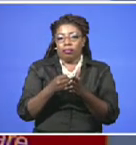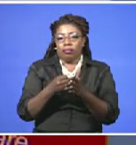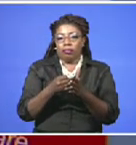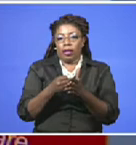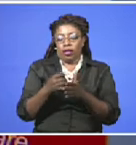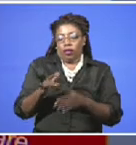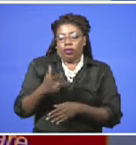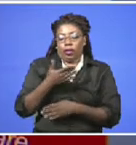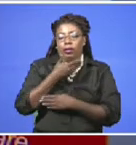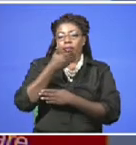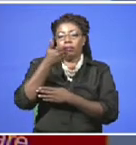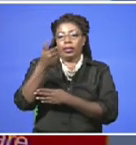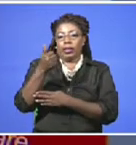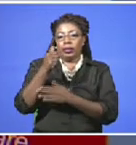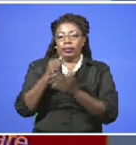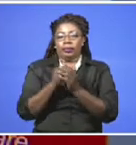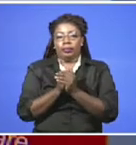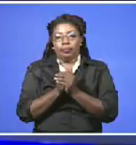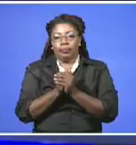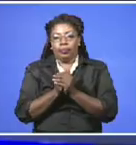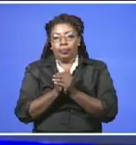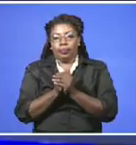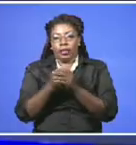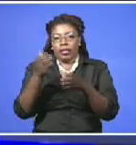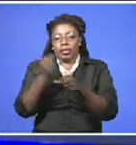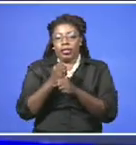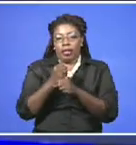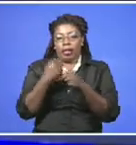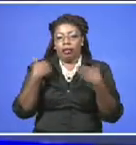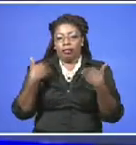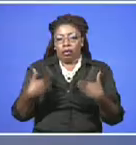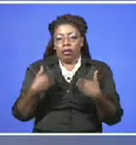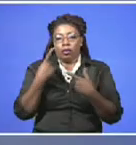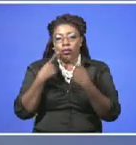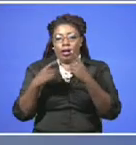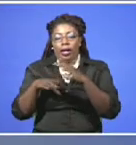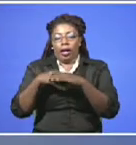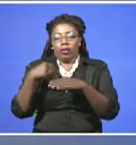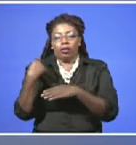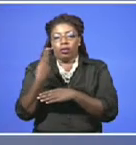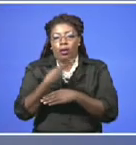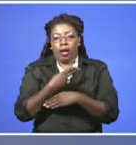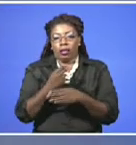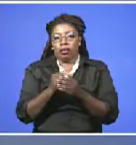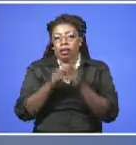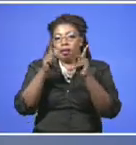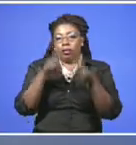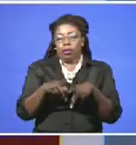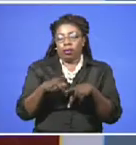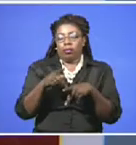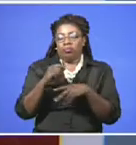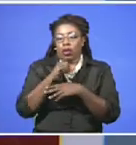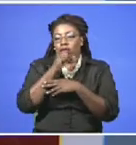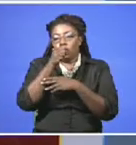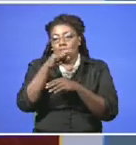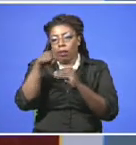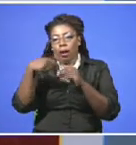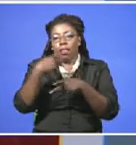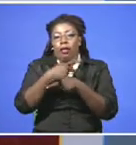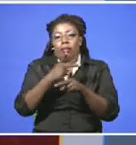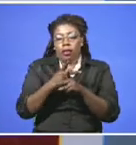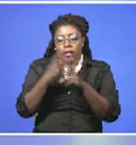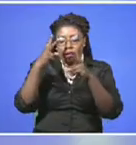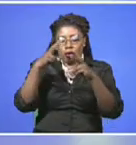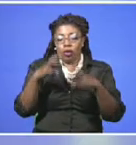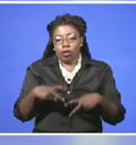better. So it's our bodies responding and crying out to us. For persons skeptical about the products, Stubbs says research has